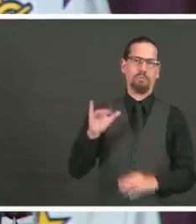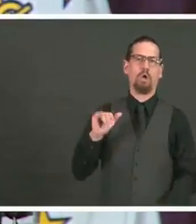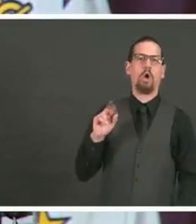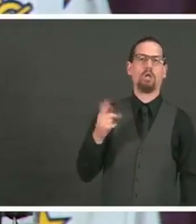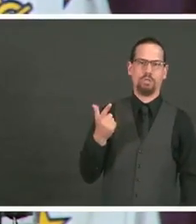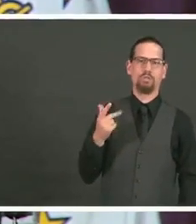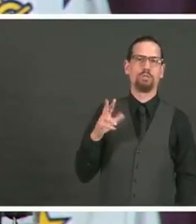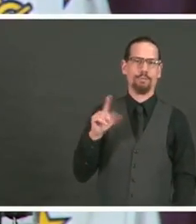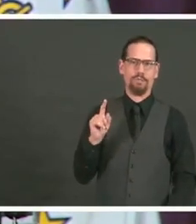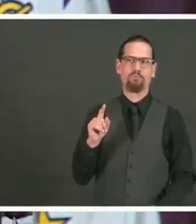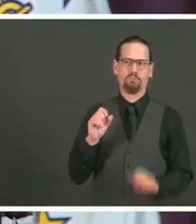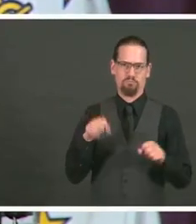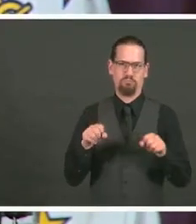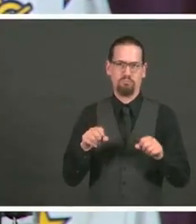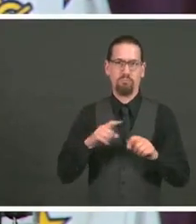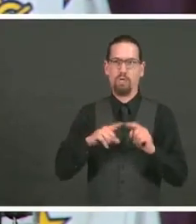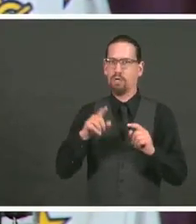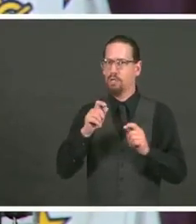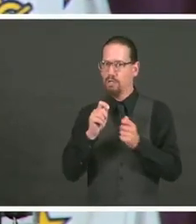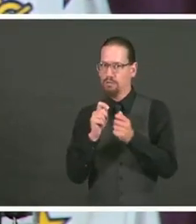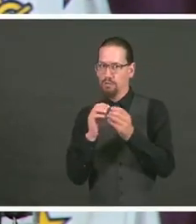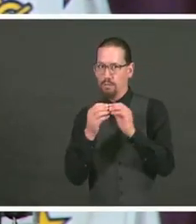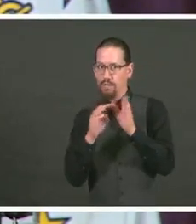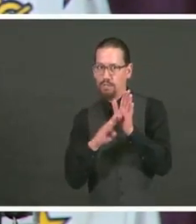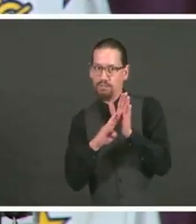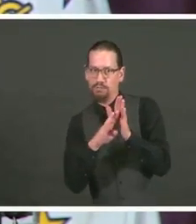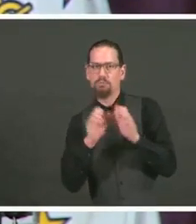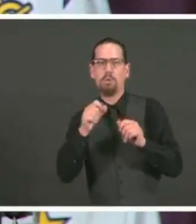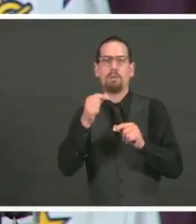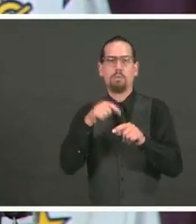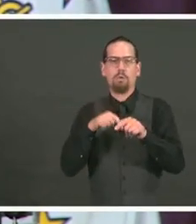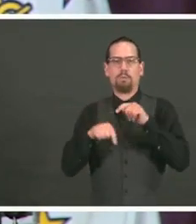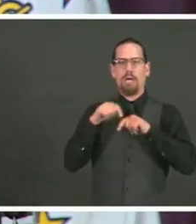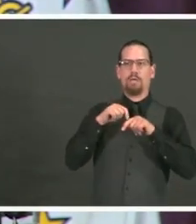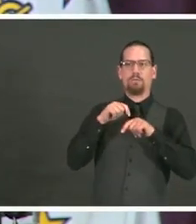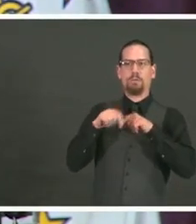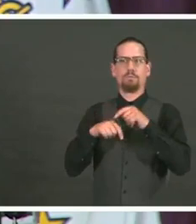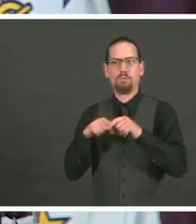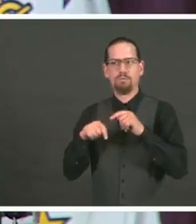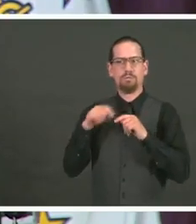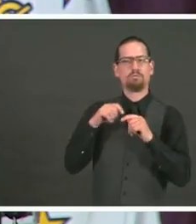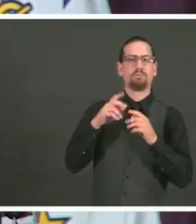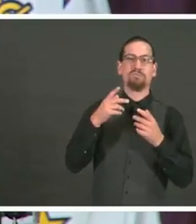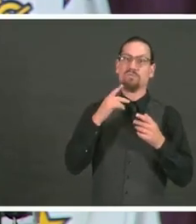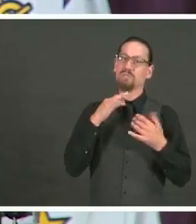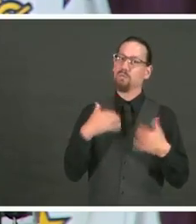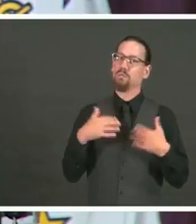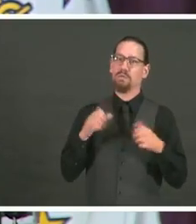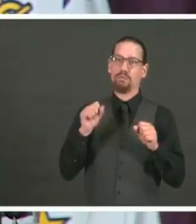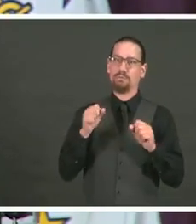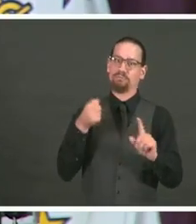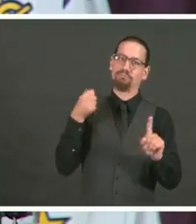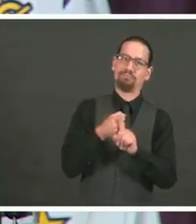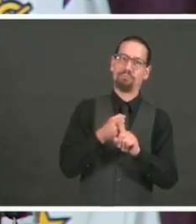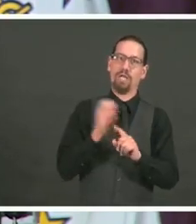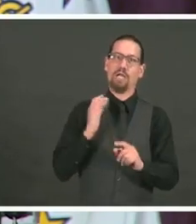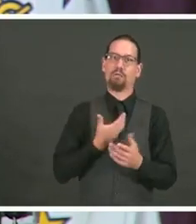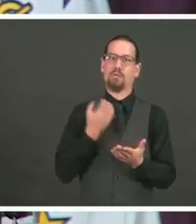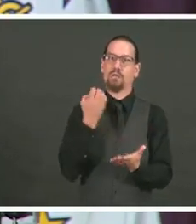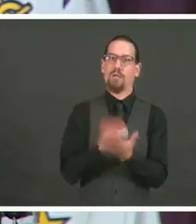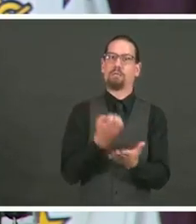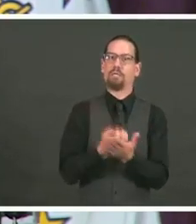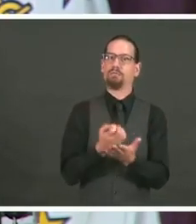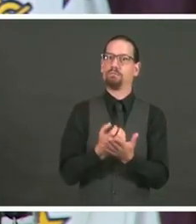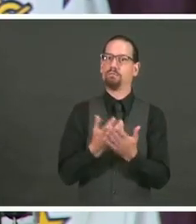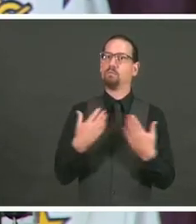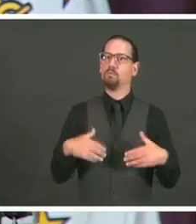way while we still can without locking down our economy again. So these are the three cities, and we're all going to be working